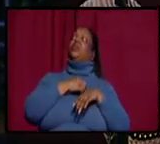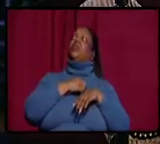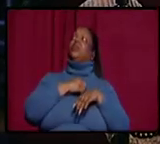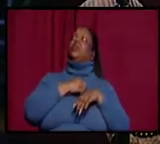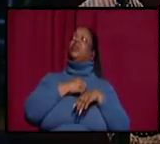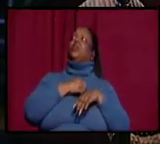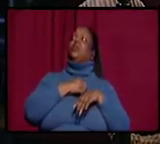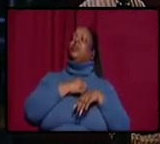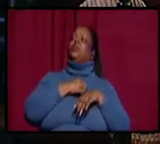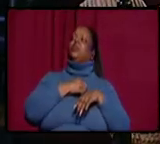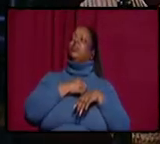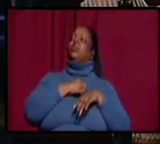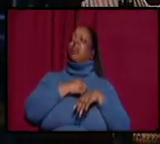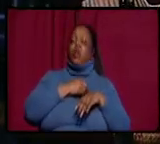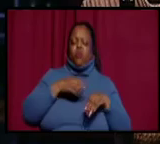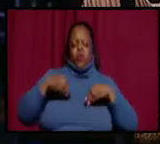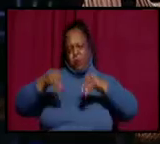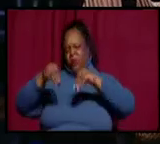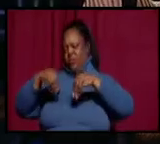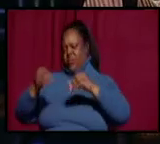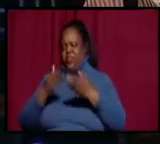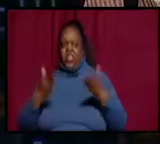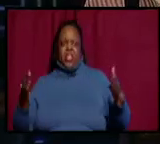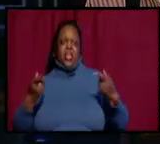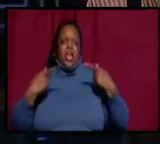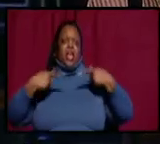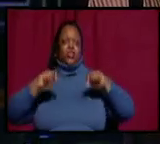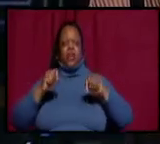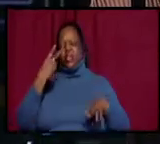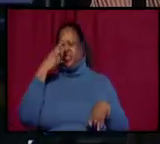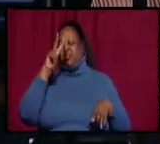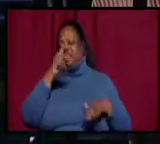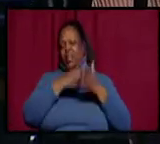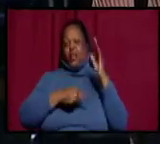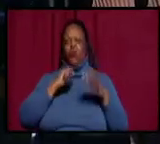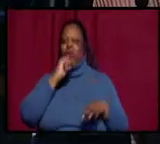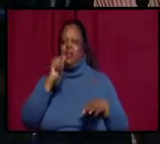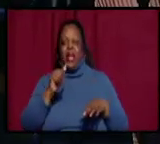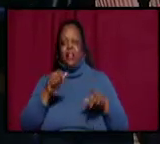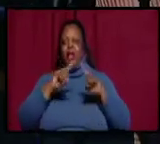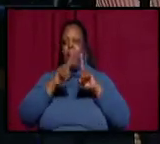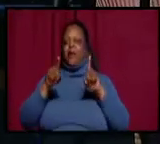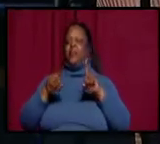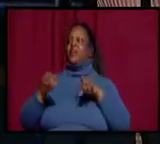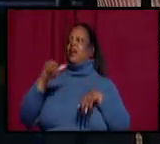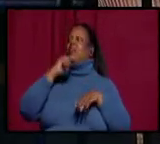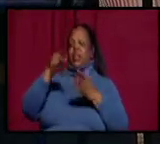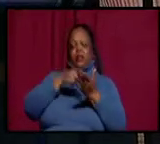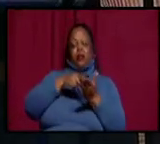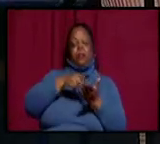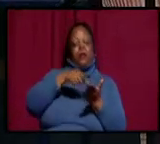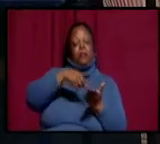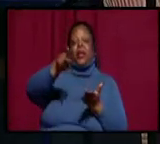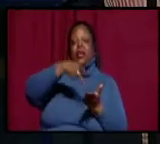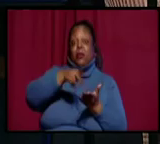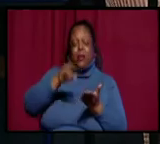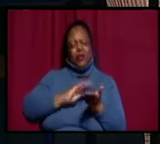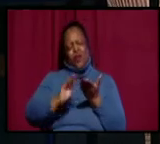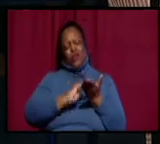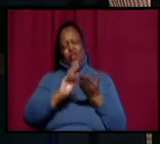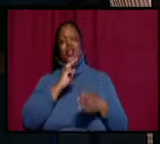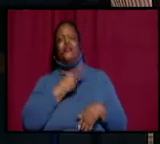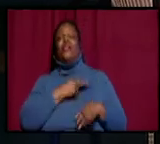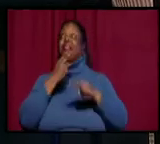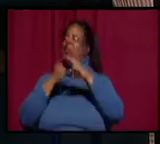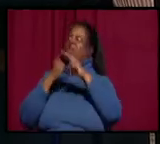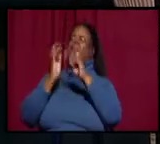bought purses and bought things and tried to appear to be what we were not instead of paying our bills. God, forgive us in the